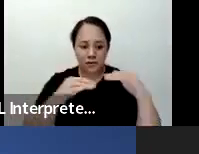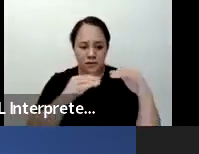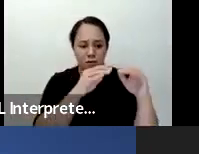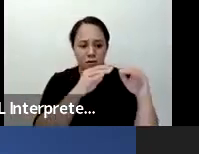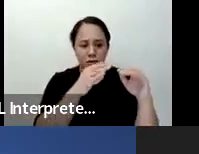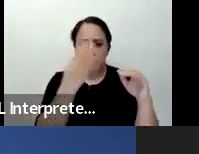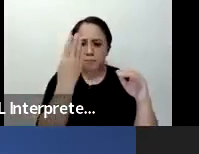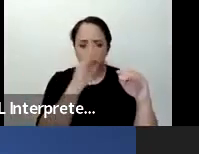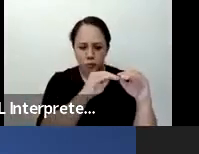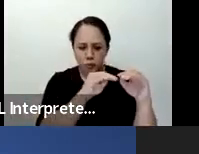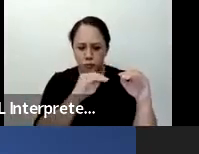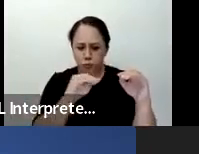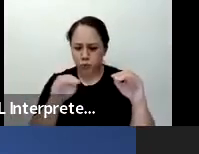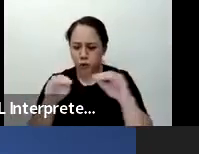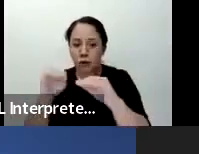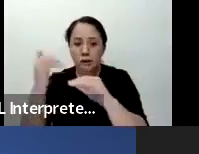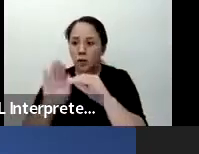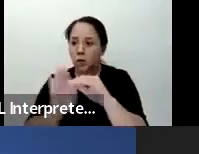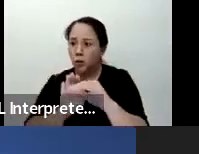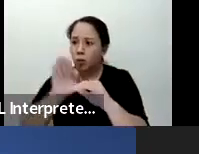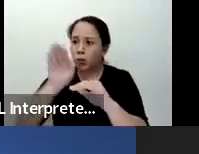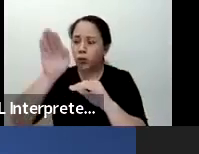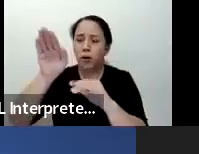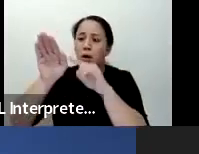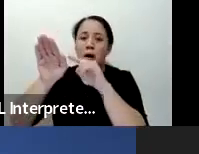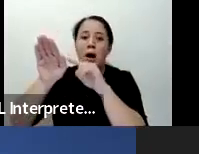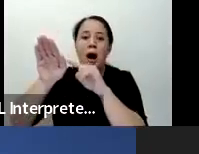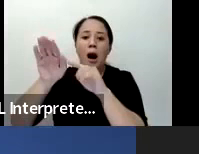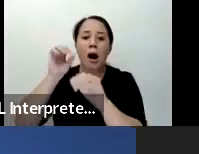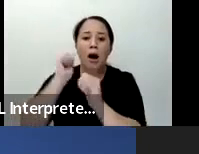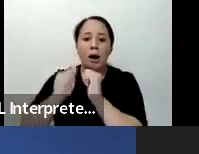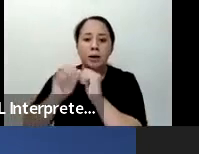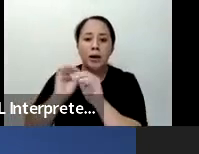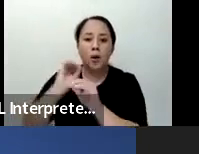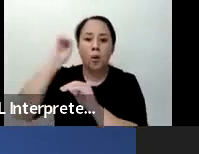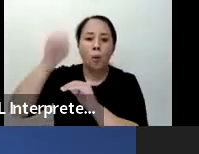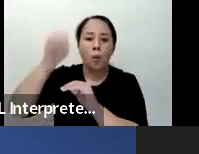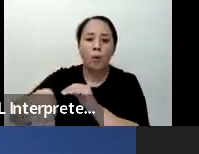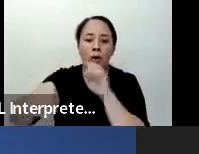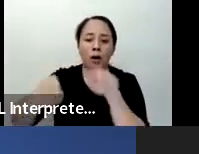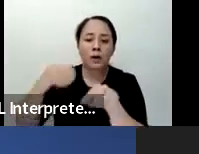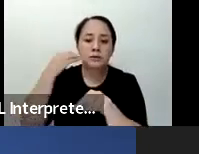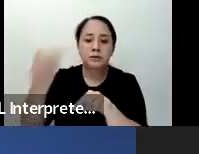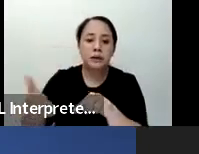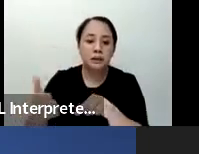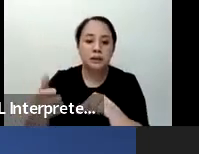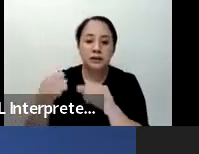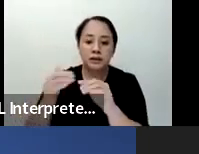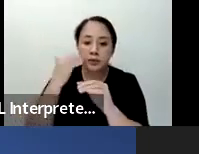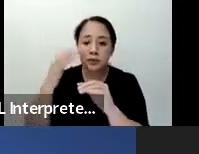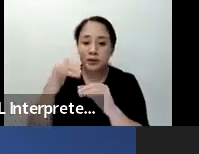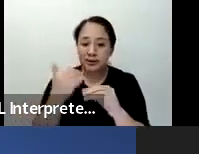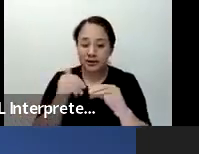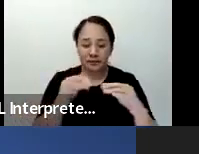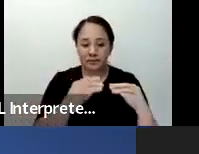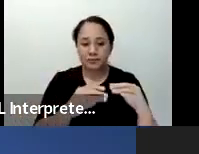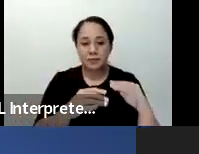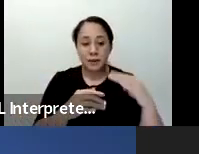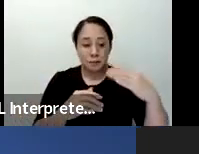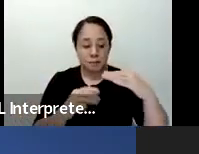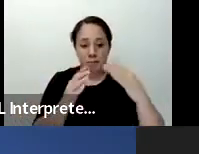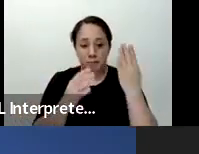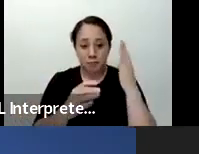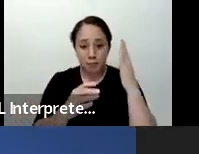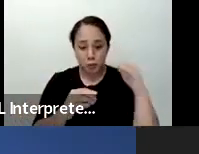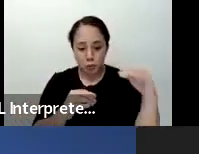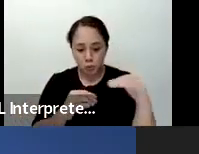which indicates excess deaths in our country. So the gap between the yellow figure and the blue line is what we